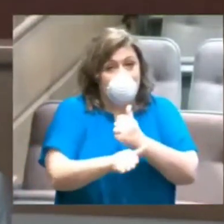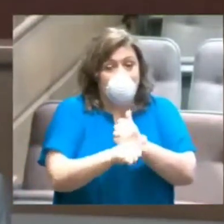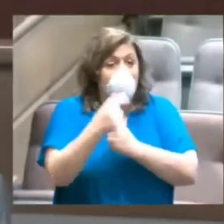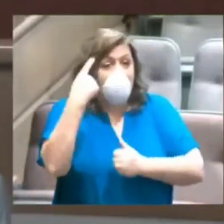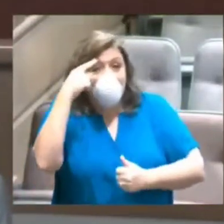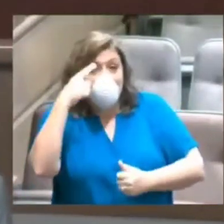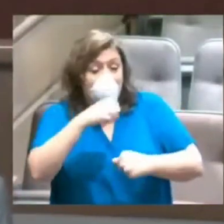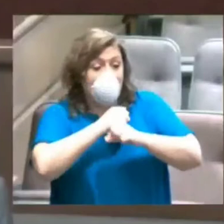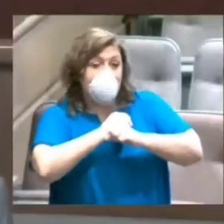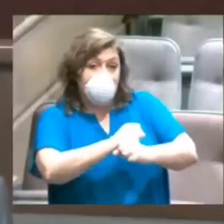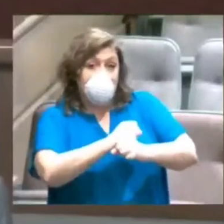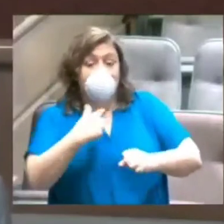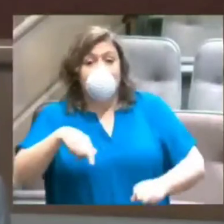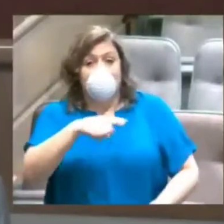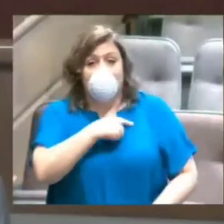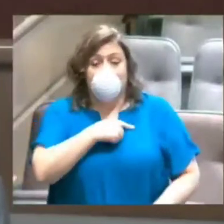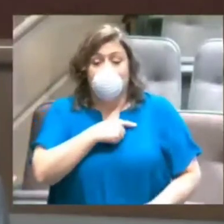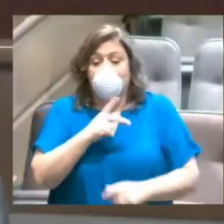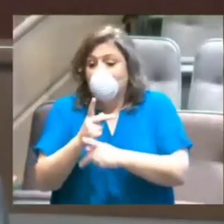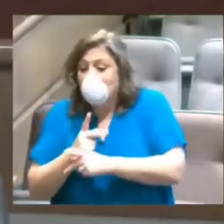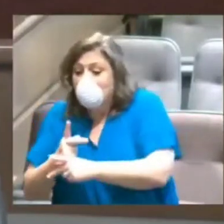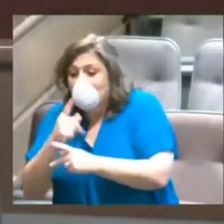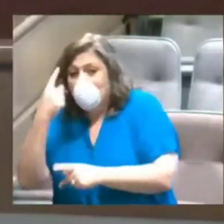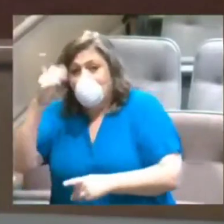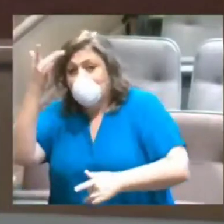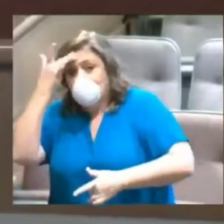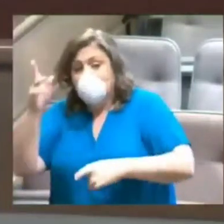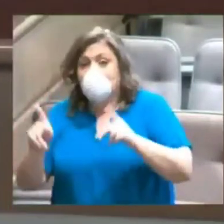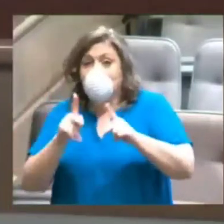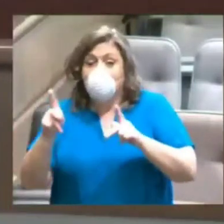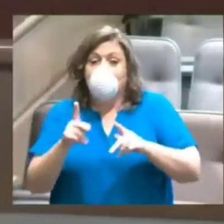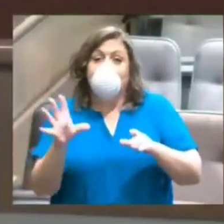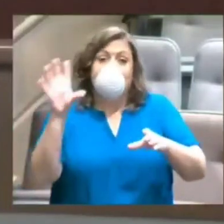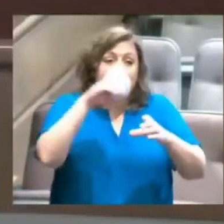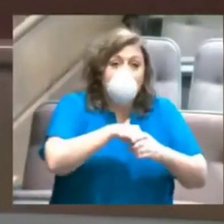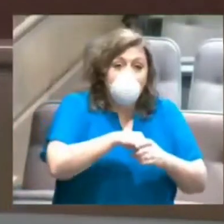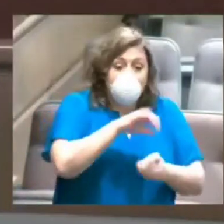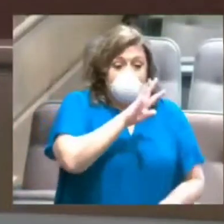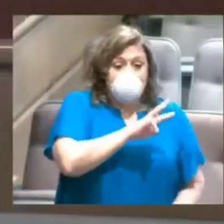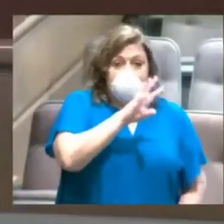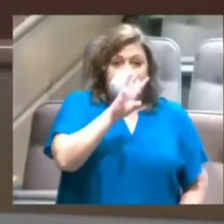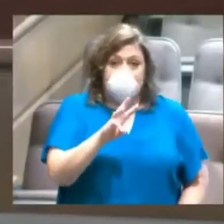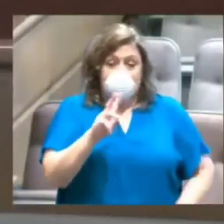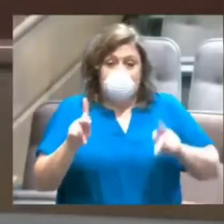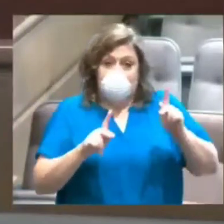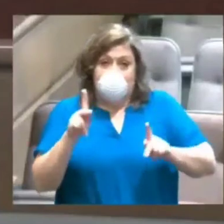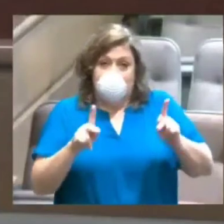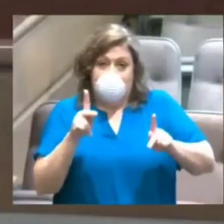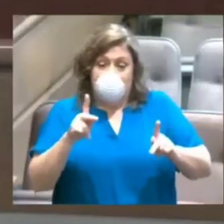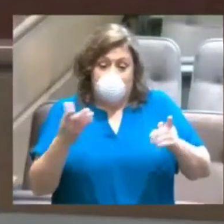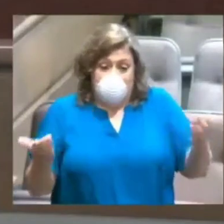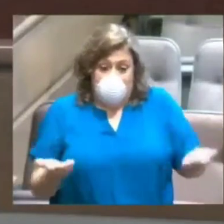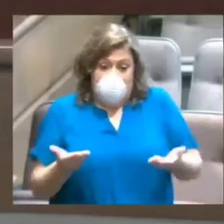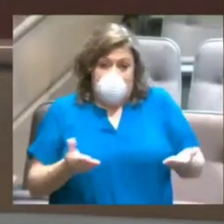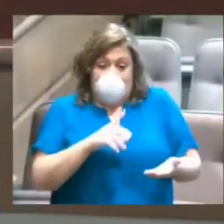sisters who have fallen ill, including the 66 residents of Daugherty County who have lost their